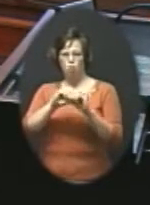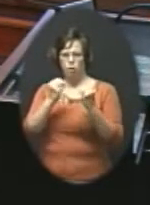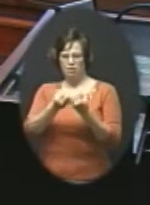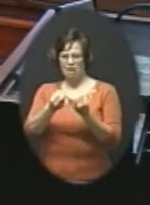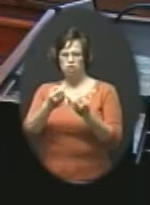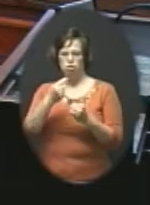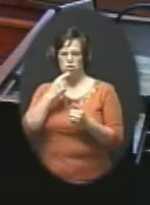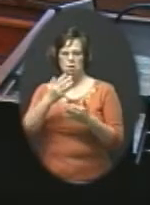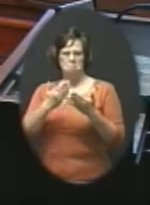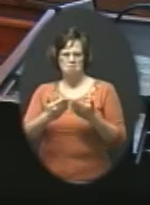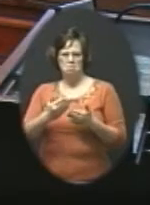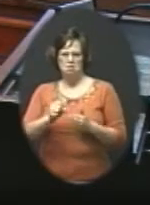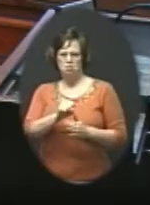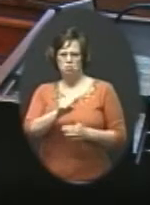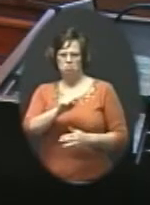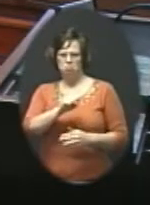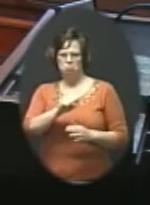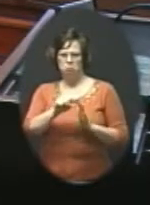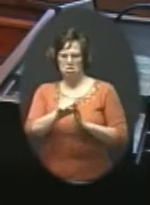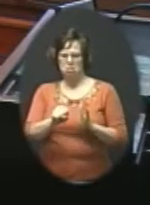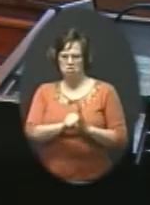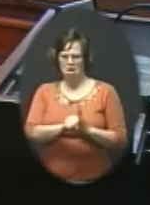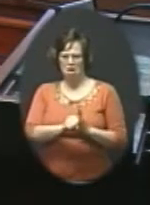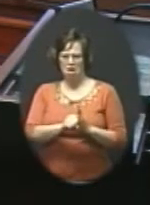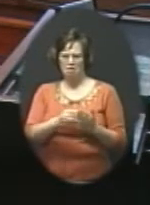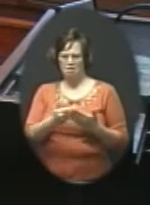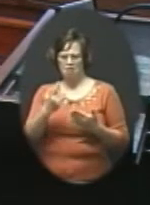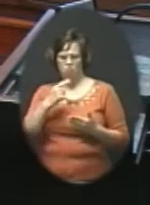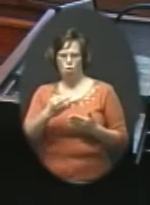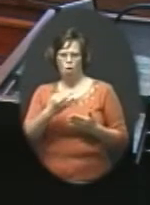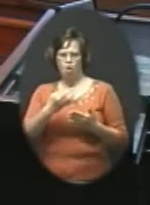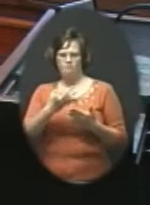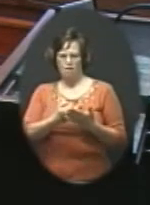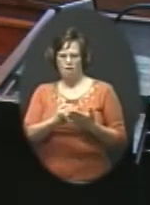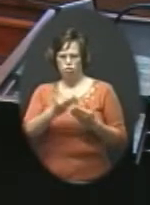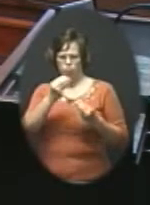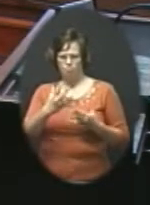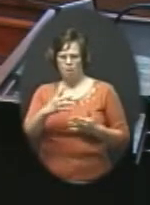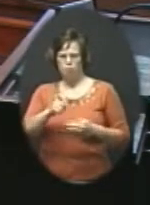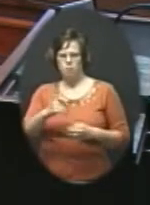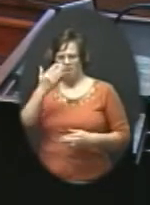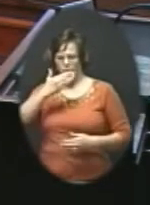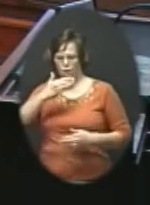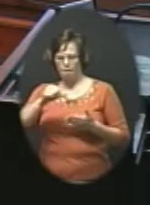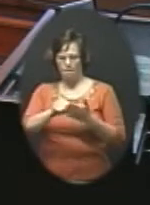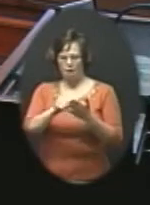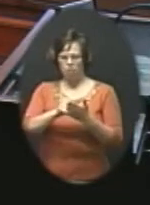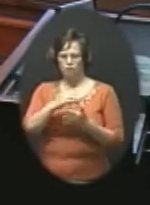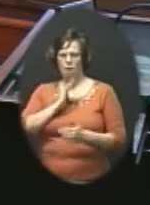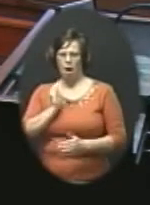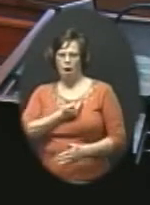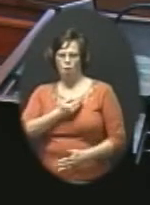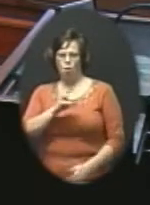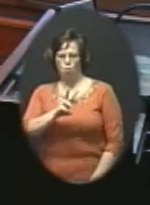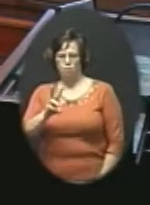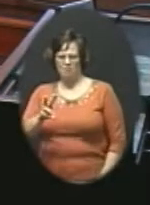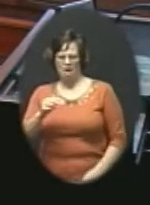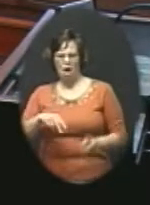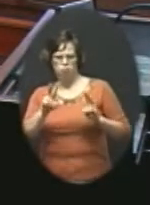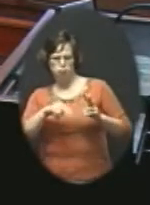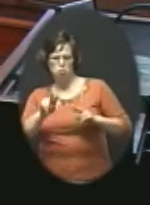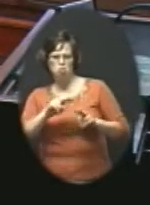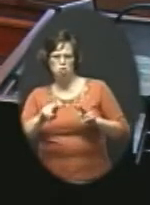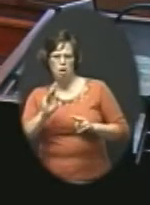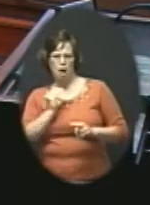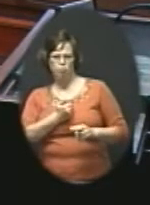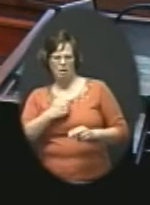say apparently there's a state statute that a button for our financial information has to be on the front page of our website. And I went and looked at ours, and I think